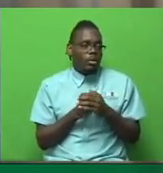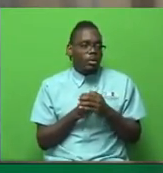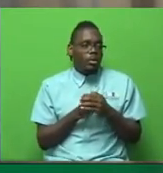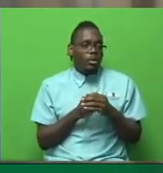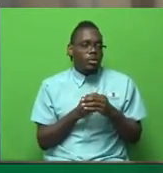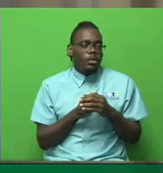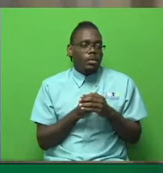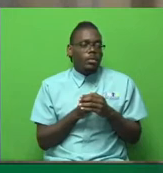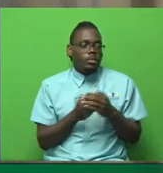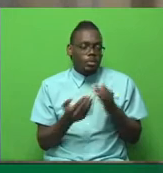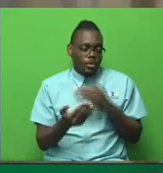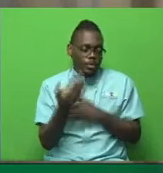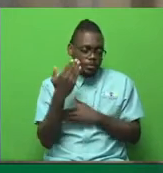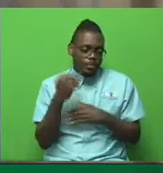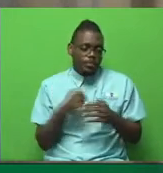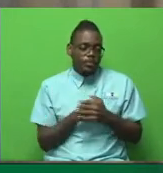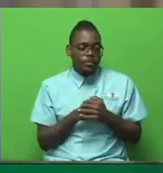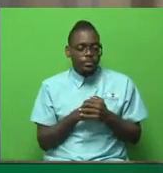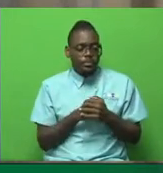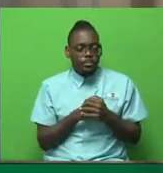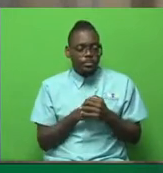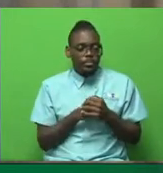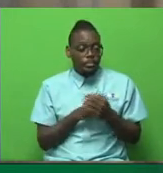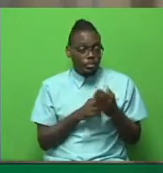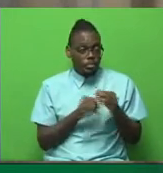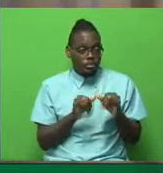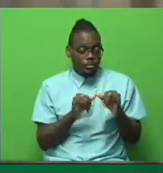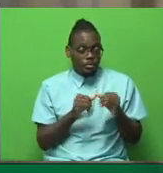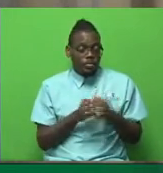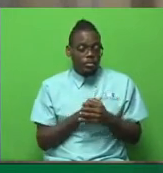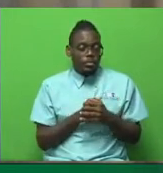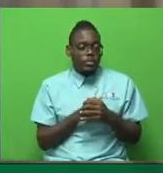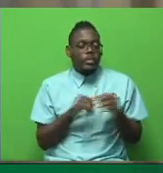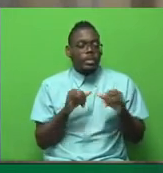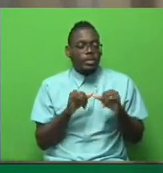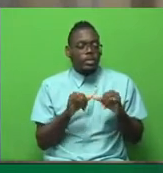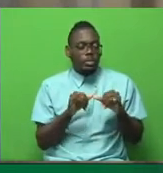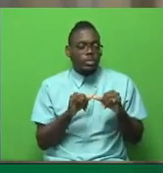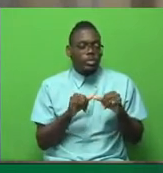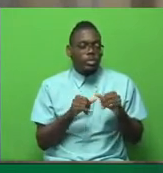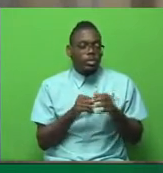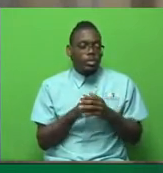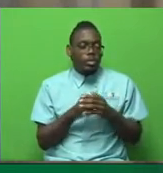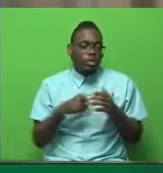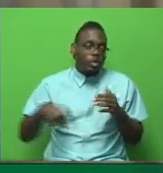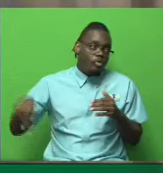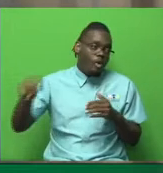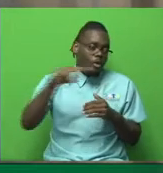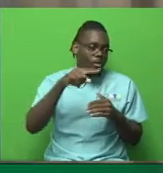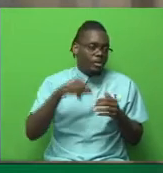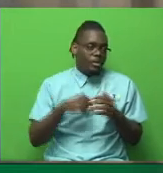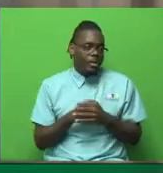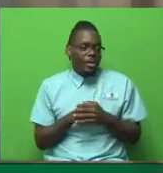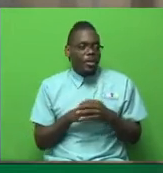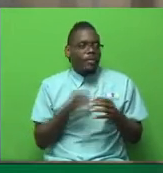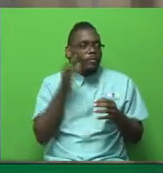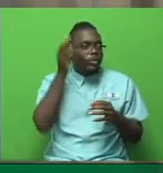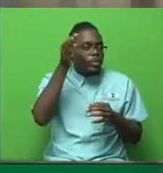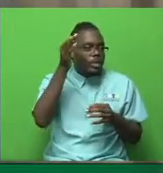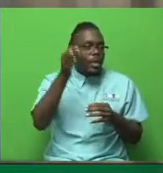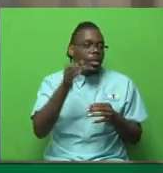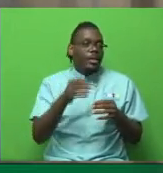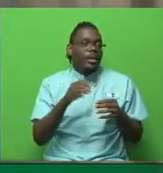descended and pause in the very same report forecasted that export growth were declined in